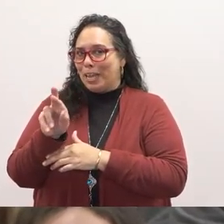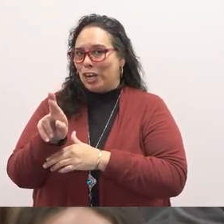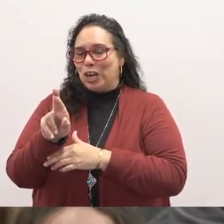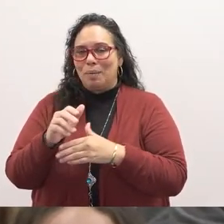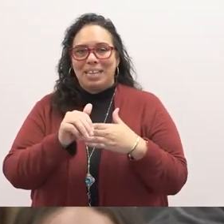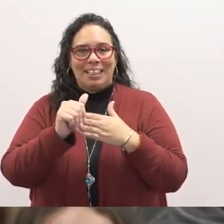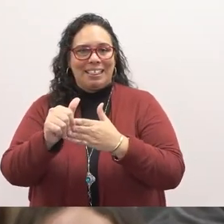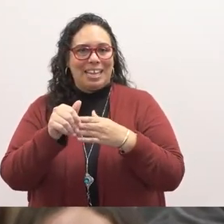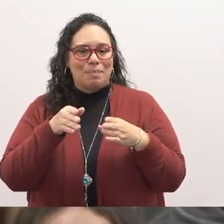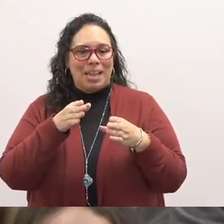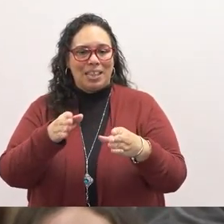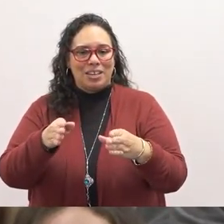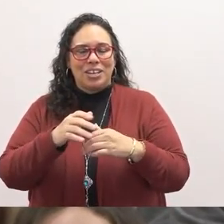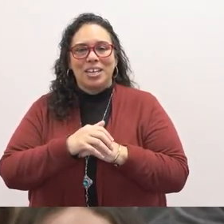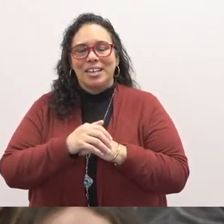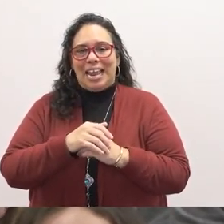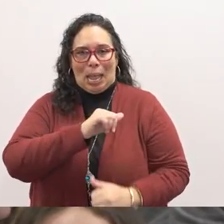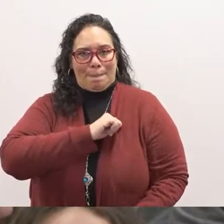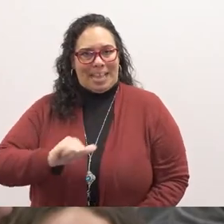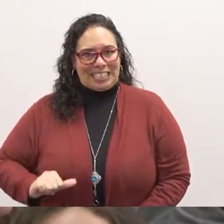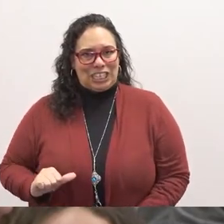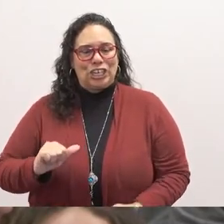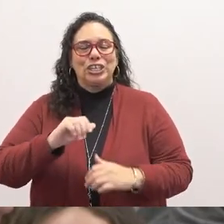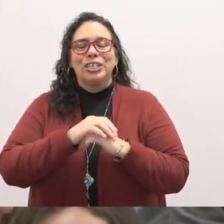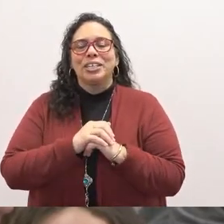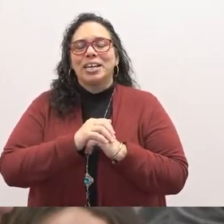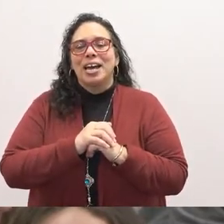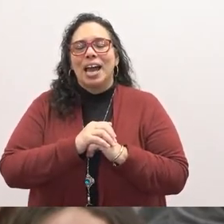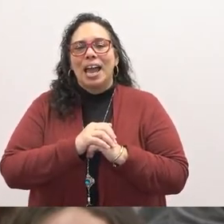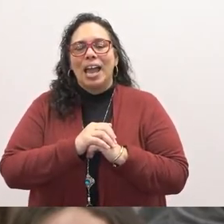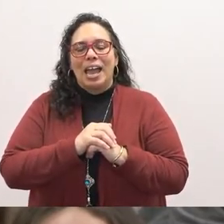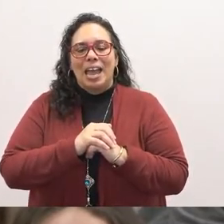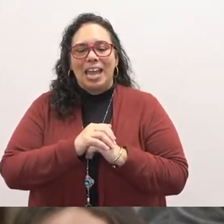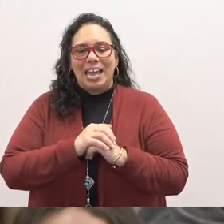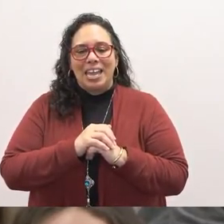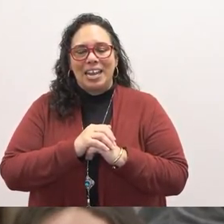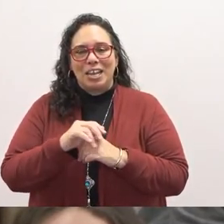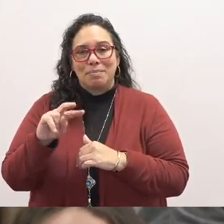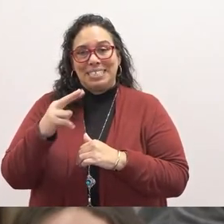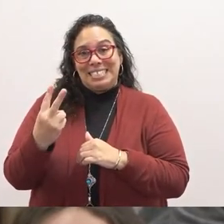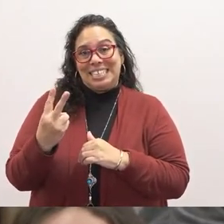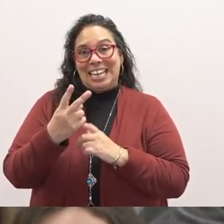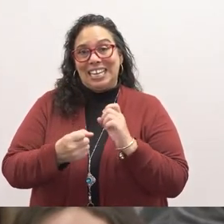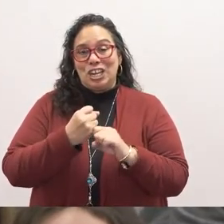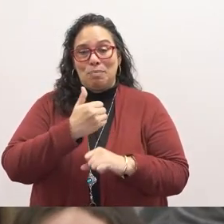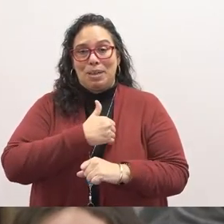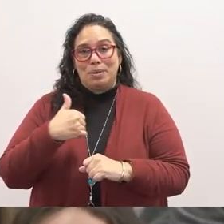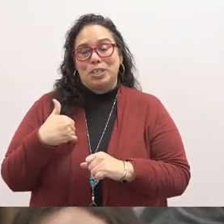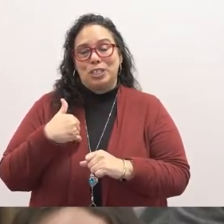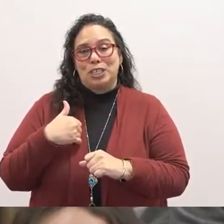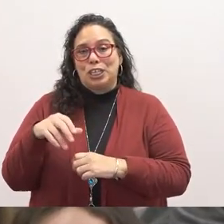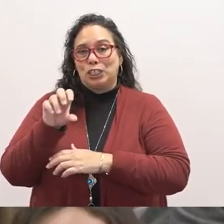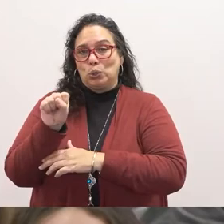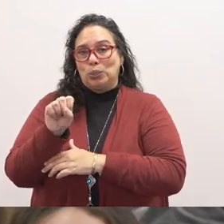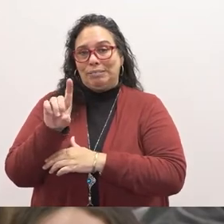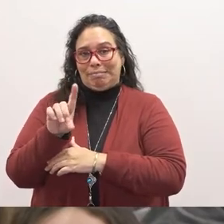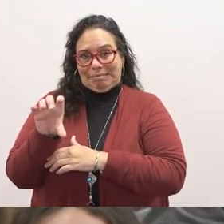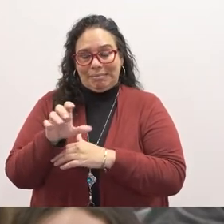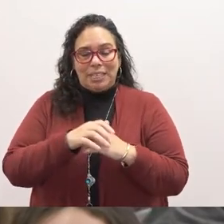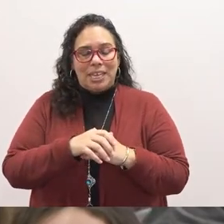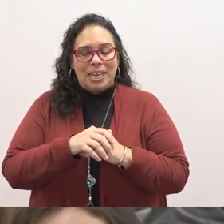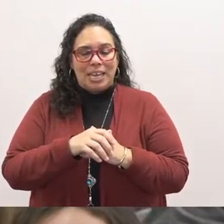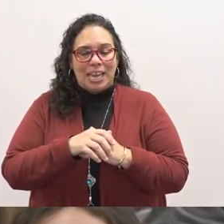pathway JMAC ambassador for my pathway, and I'm a second year member for my school site council. The reason